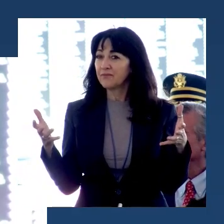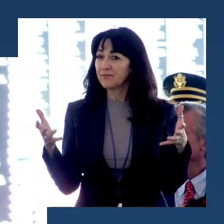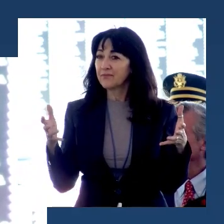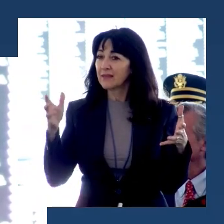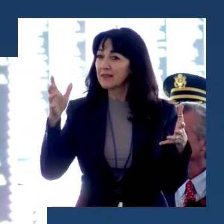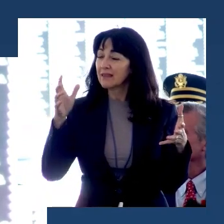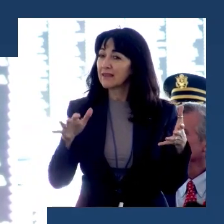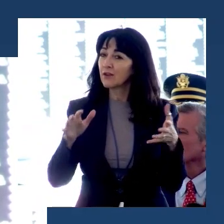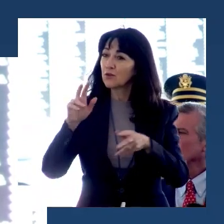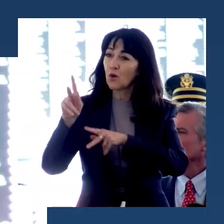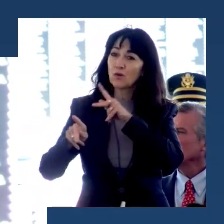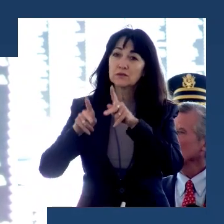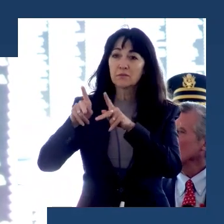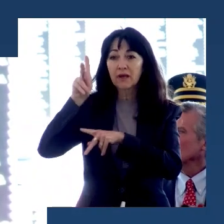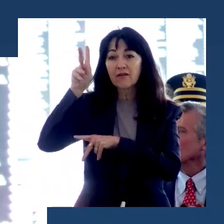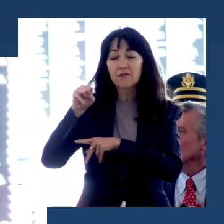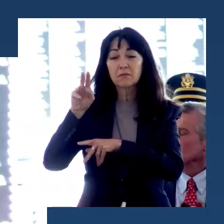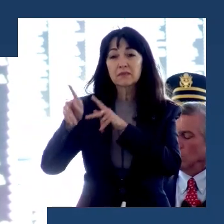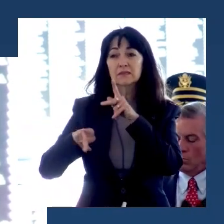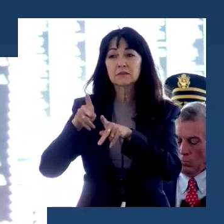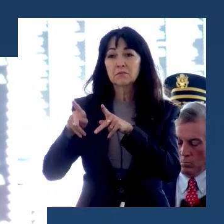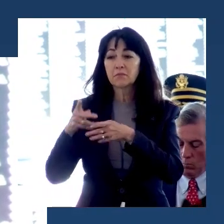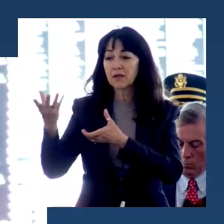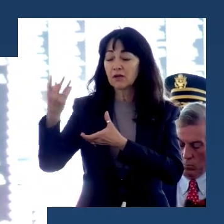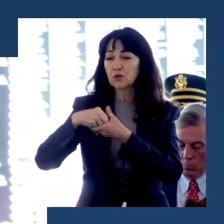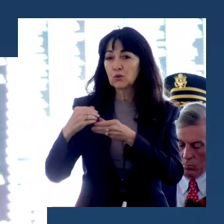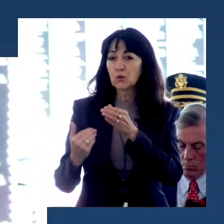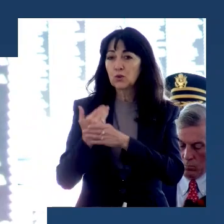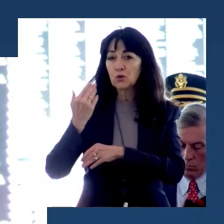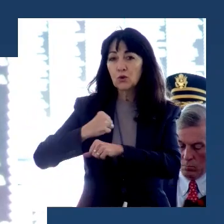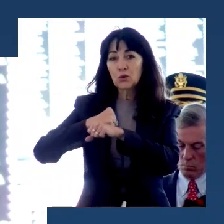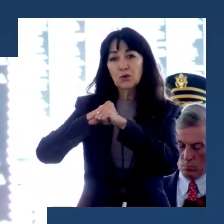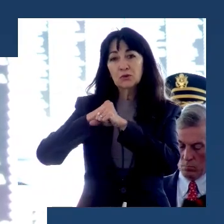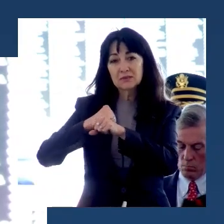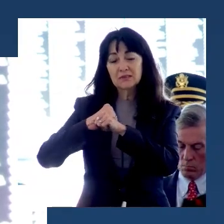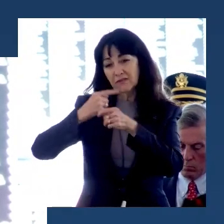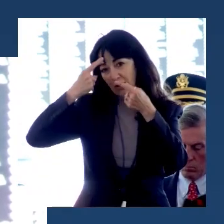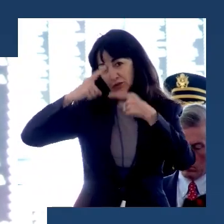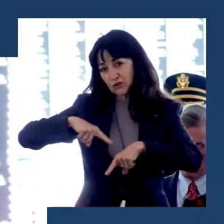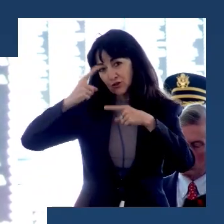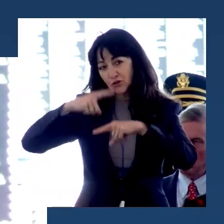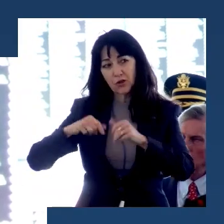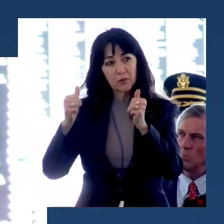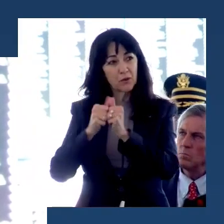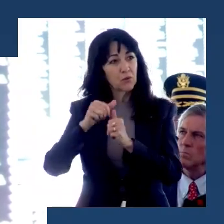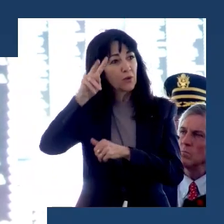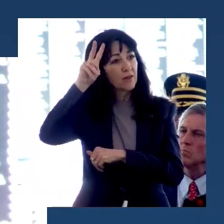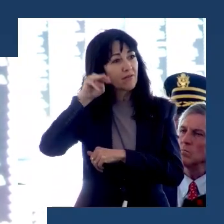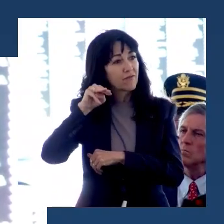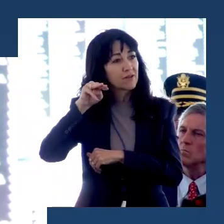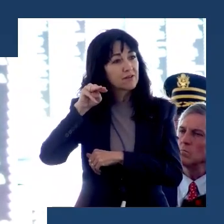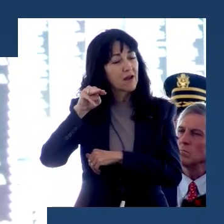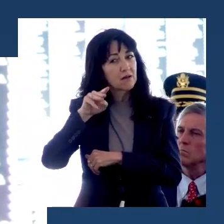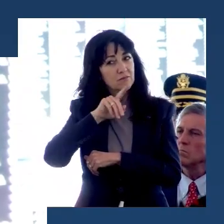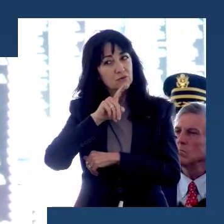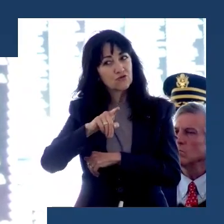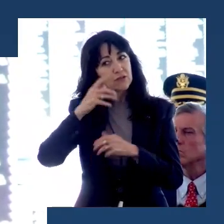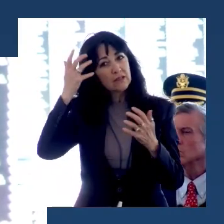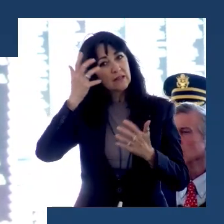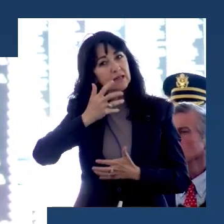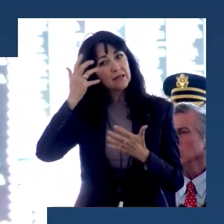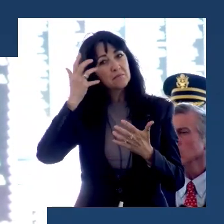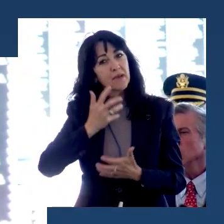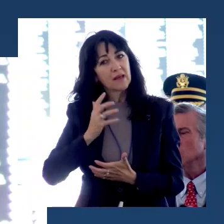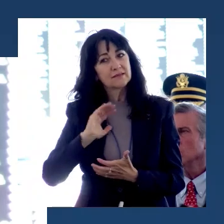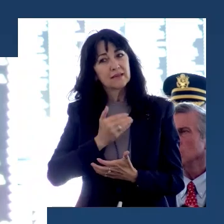Vietnamese people, we've just entered into a new defense agreement with the folks in Vietnam. Pretty amazing what has happened in the turnaround there.